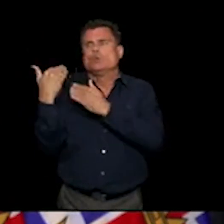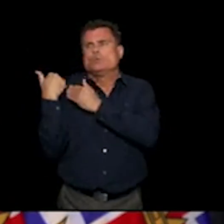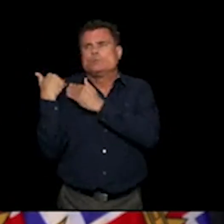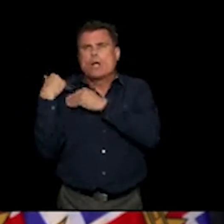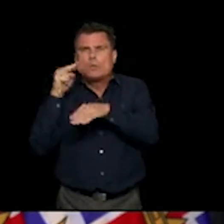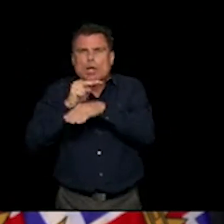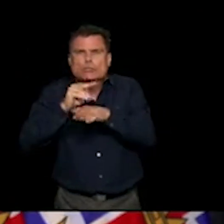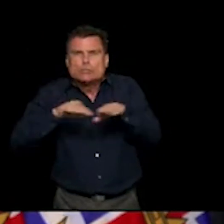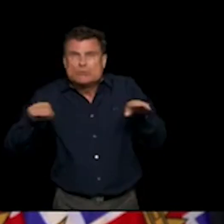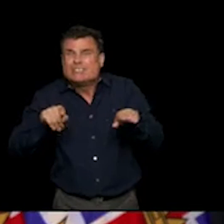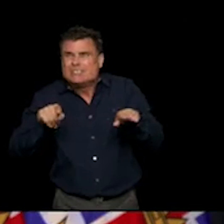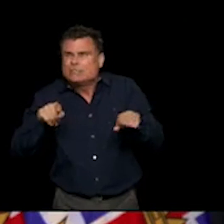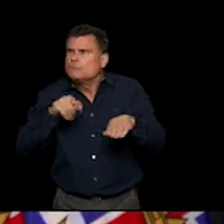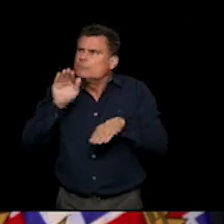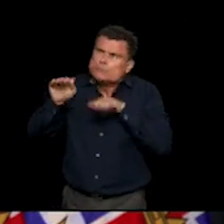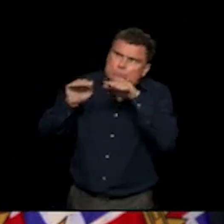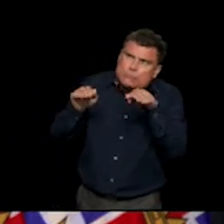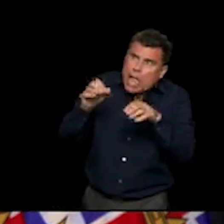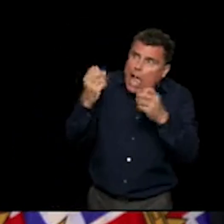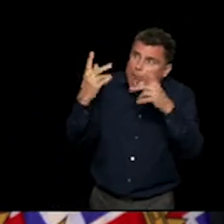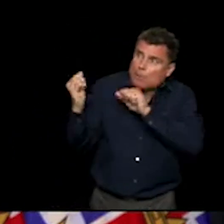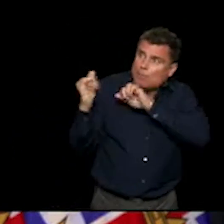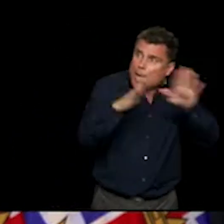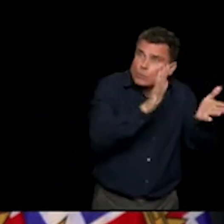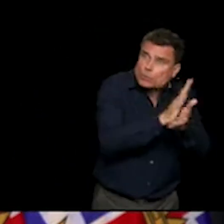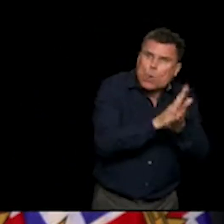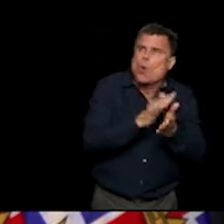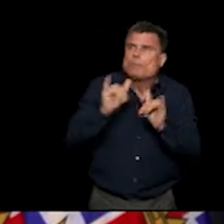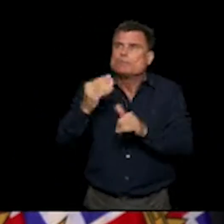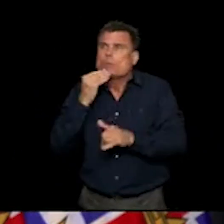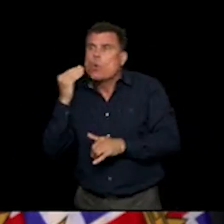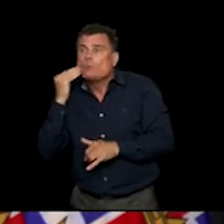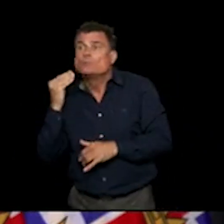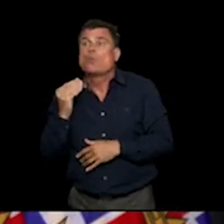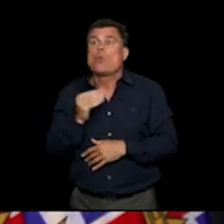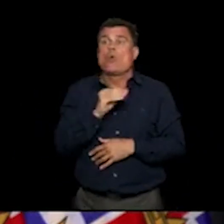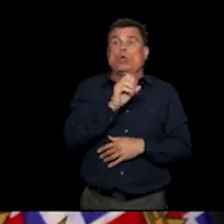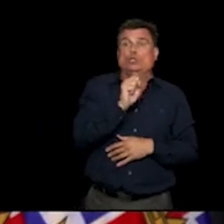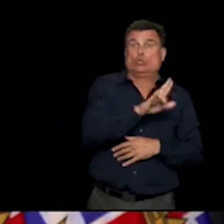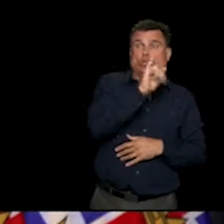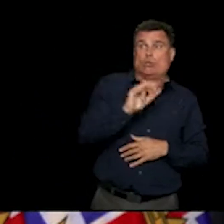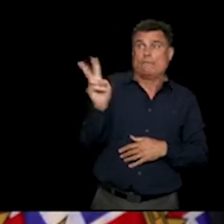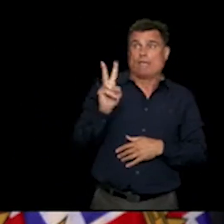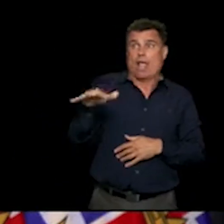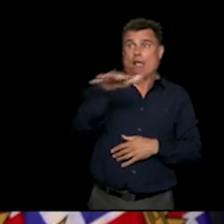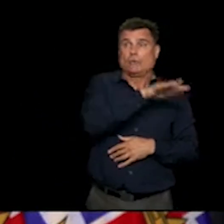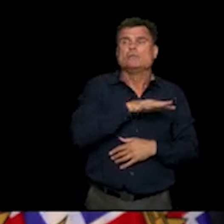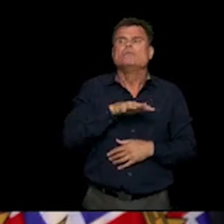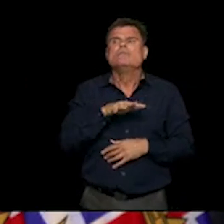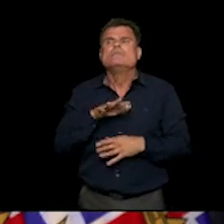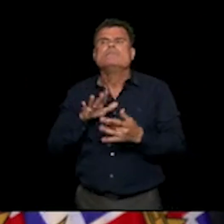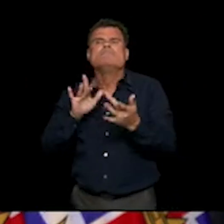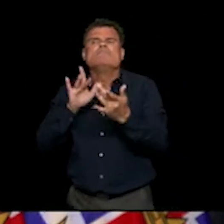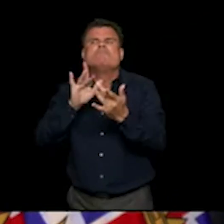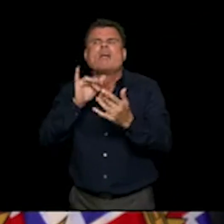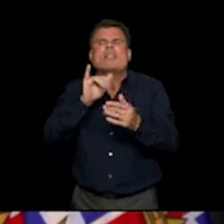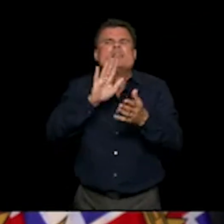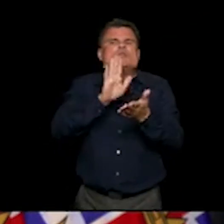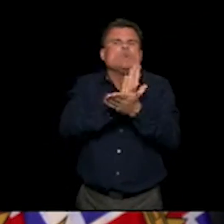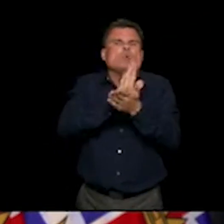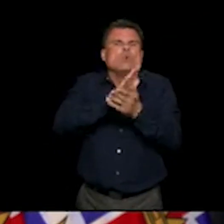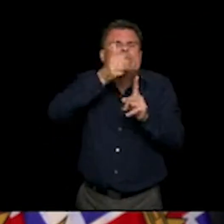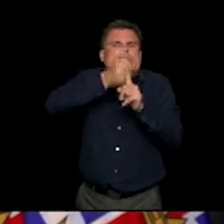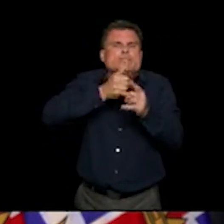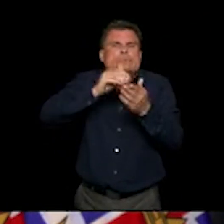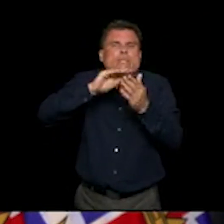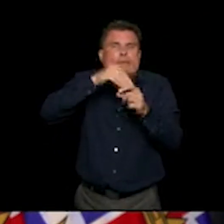in-class instruction or something else. They have worked with their district administrators and